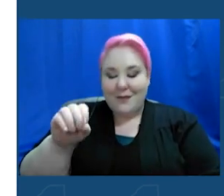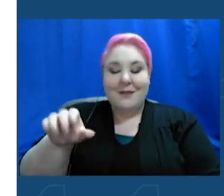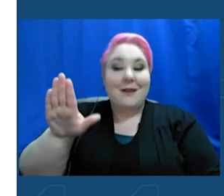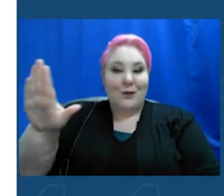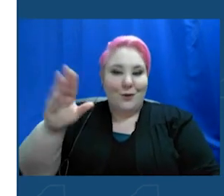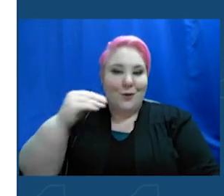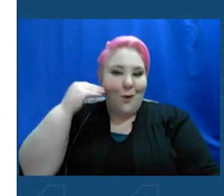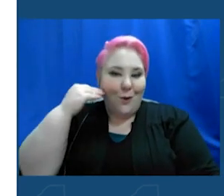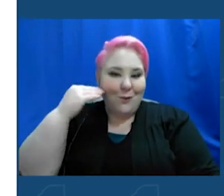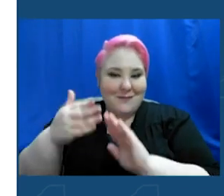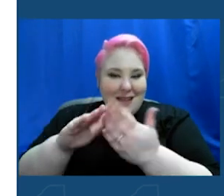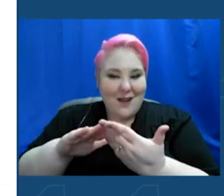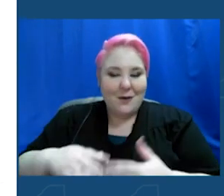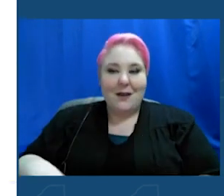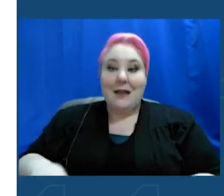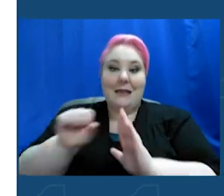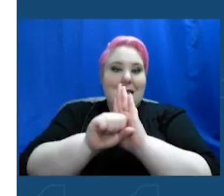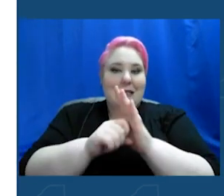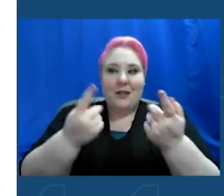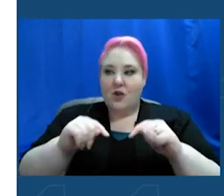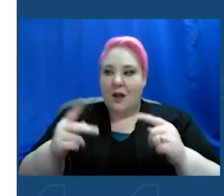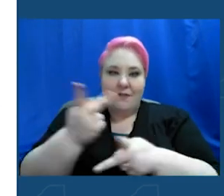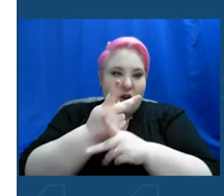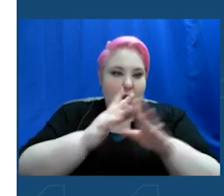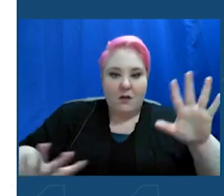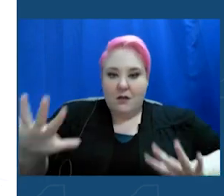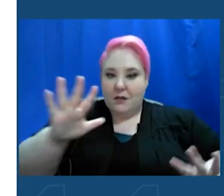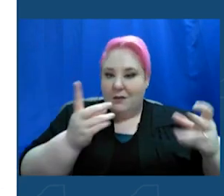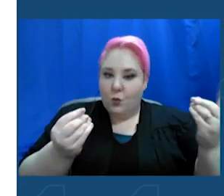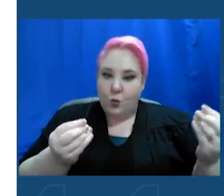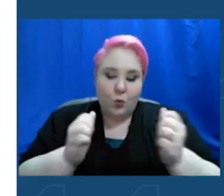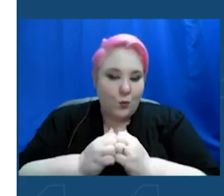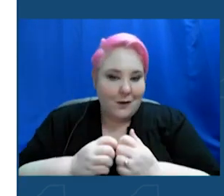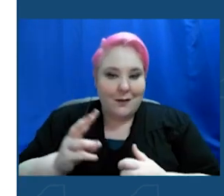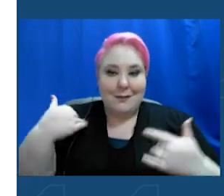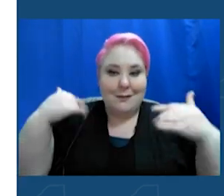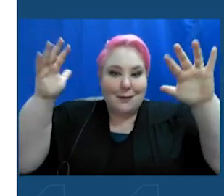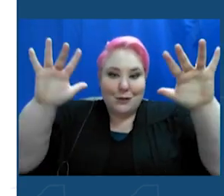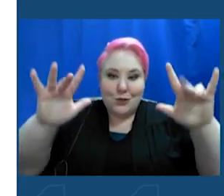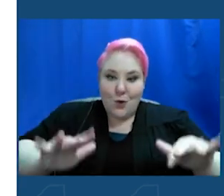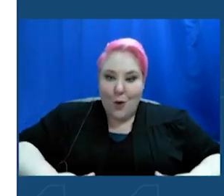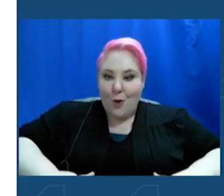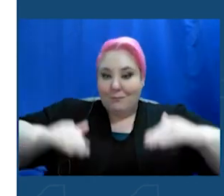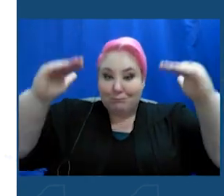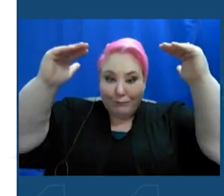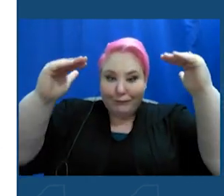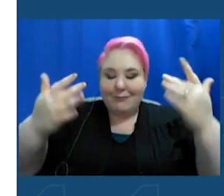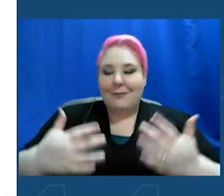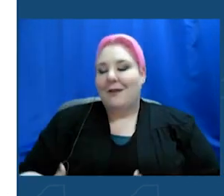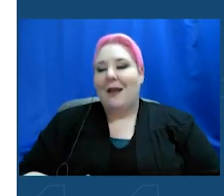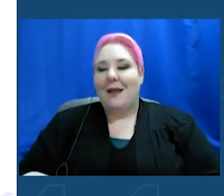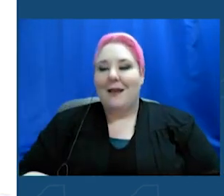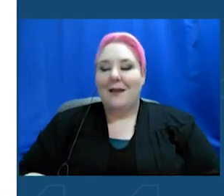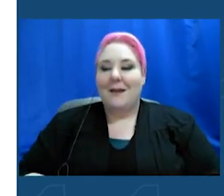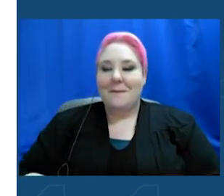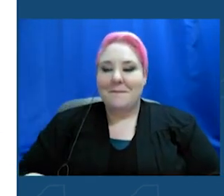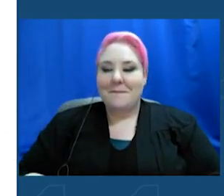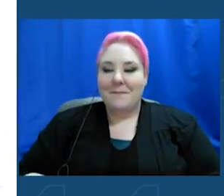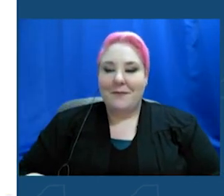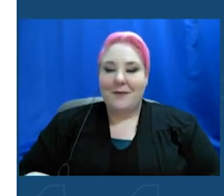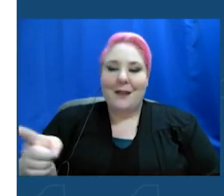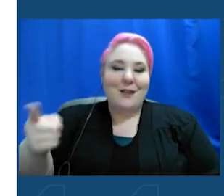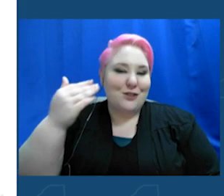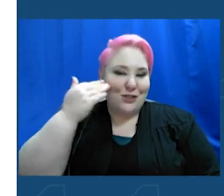state is trying to figure out what to do about all this snow, this crazy snow, and what it was doing to communities. She knows